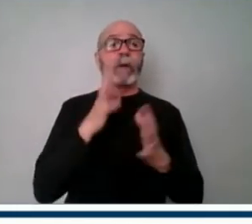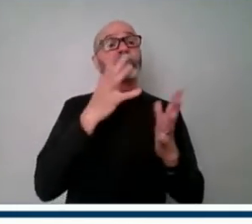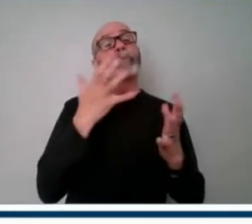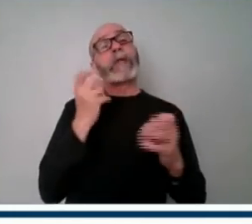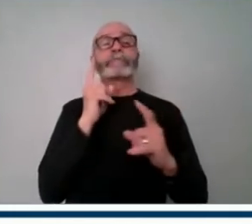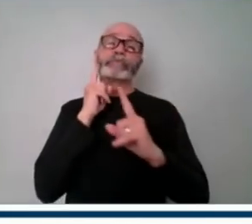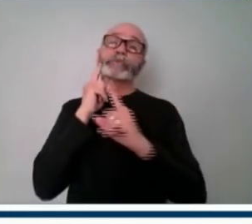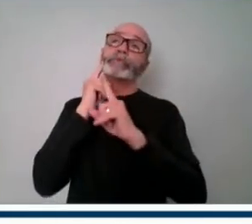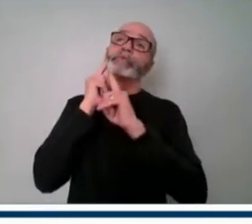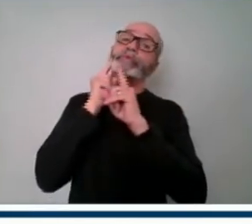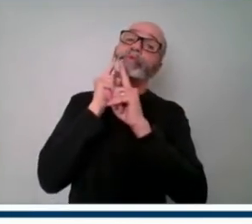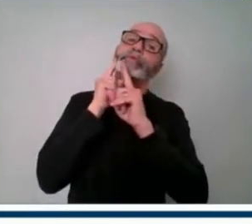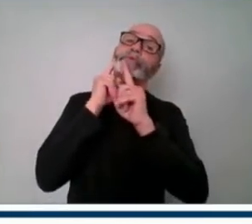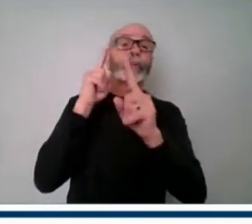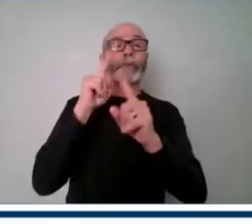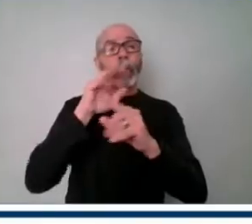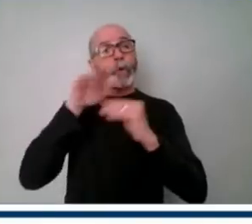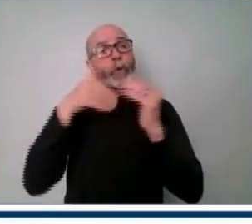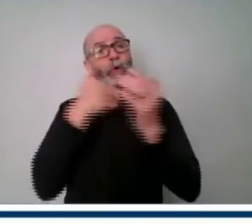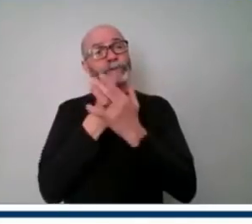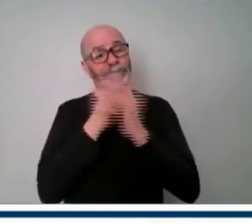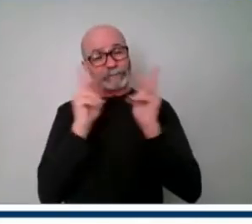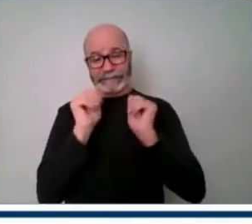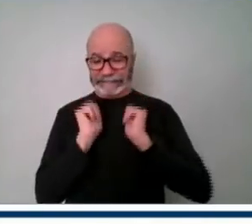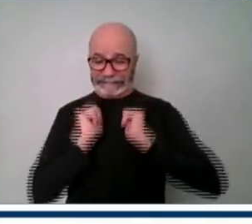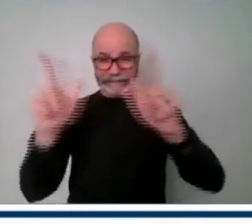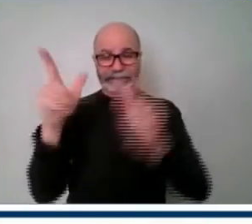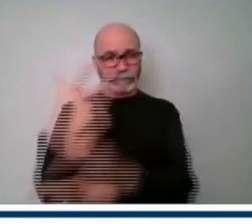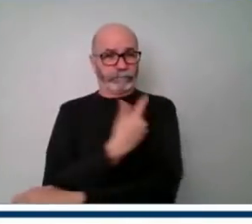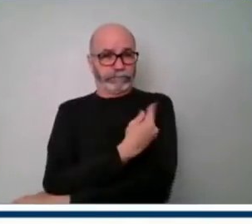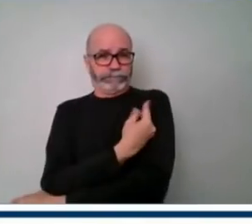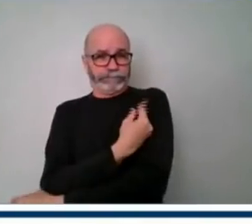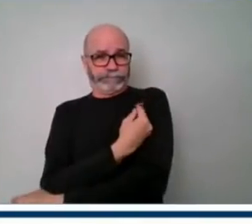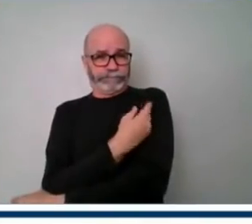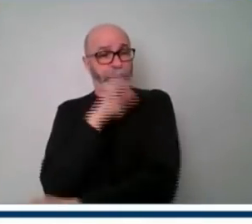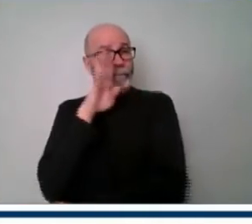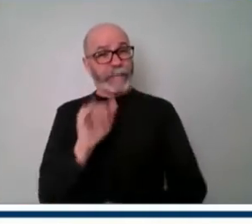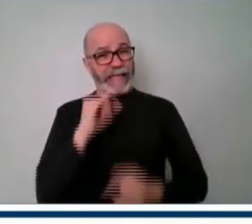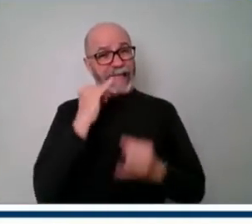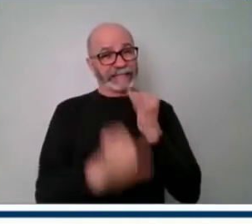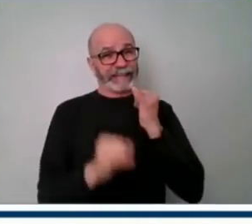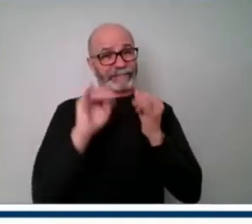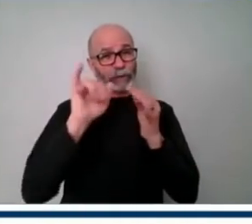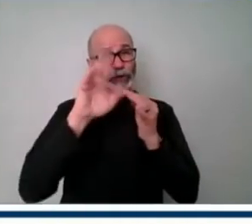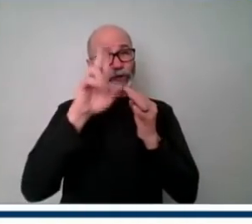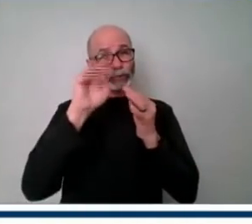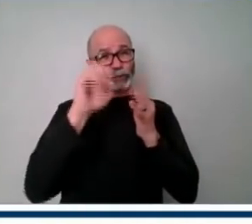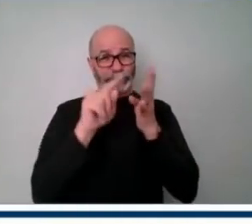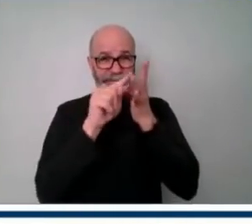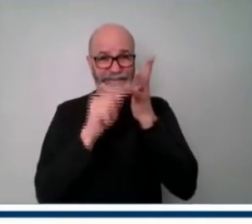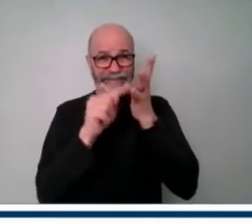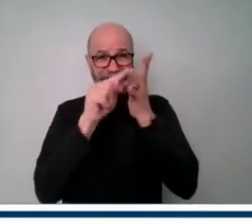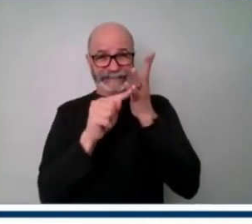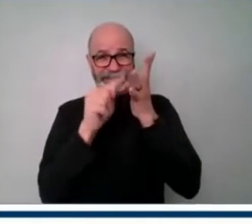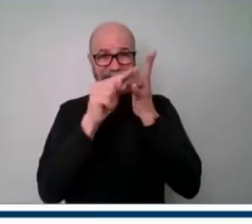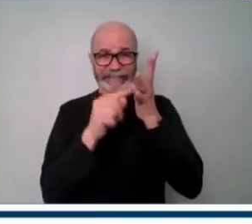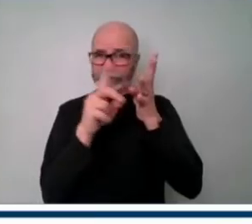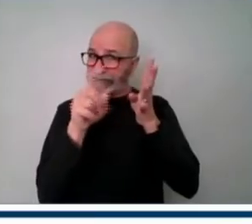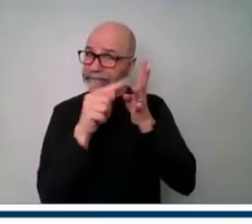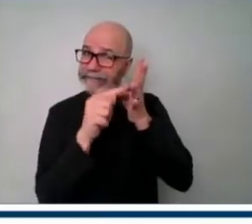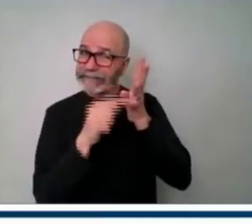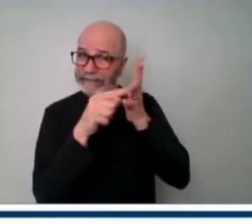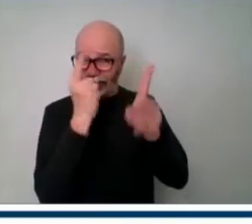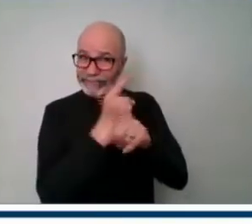mid-June? That appears to be a big change from the fall. So I'm just wondering if I heard that correctly and the fire hose